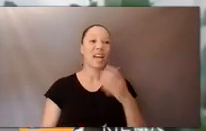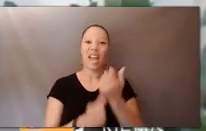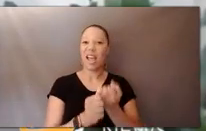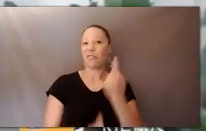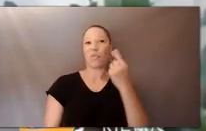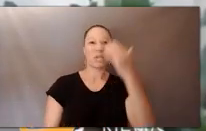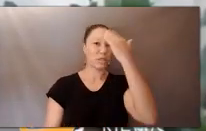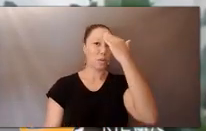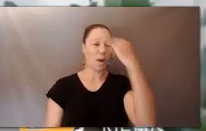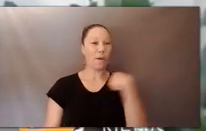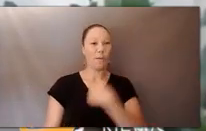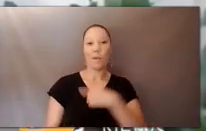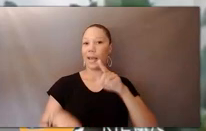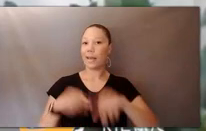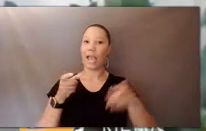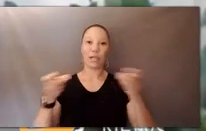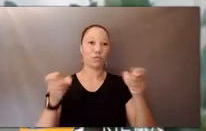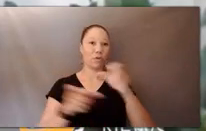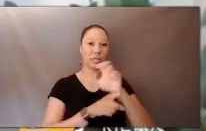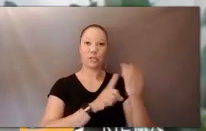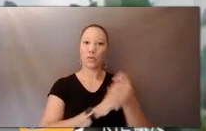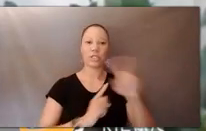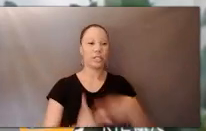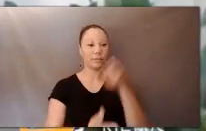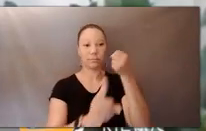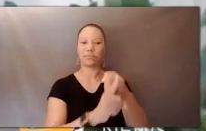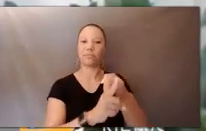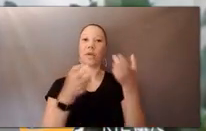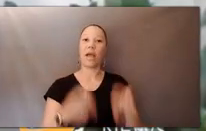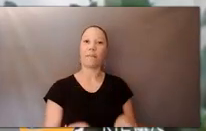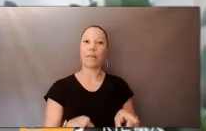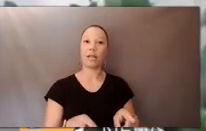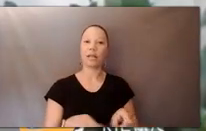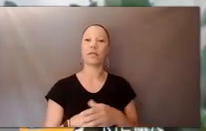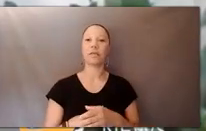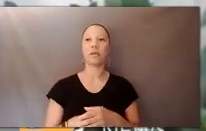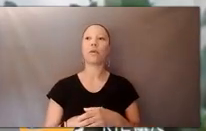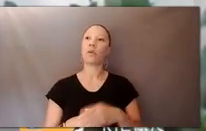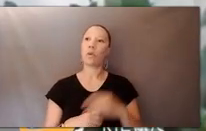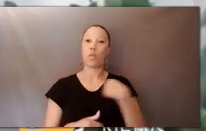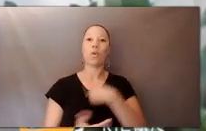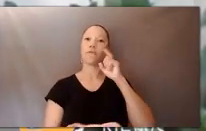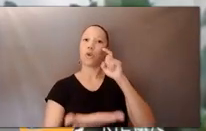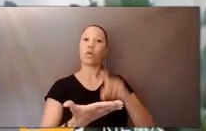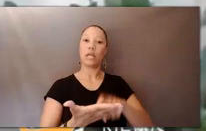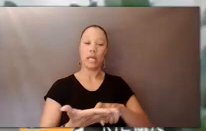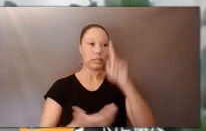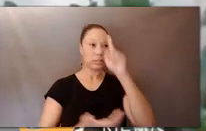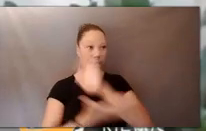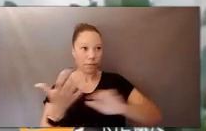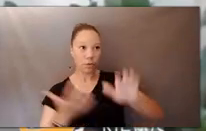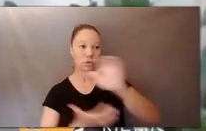something that we controlled and that this is something that happened to us. We do see confusion and disappointment